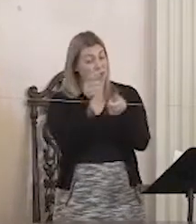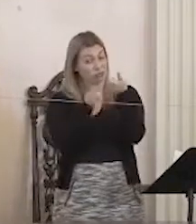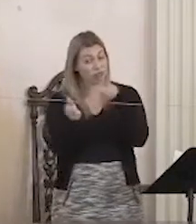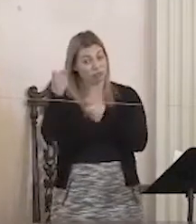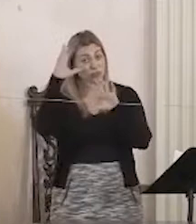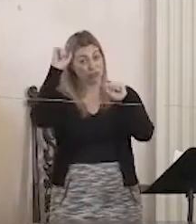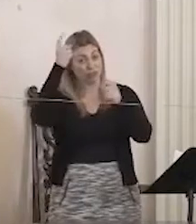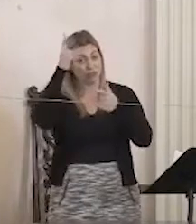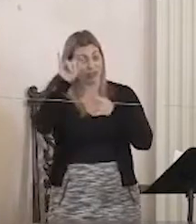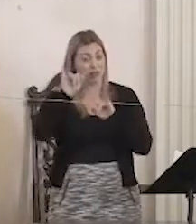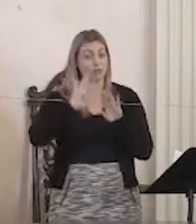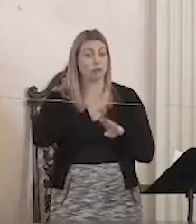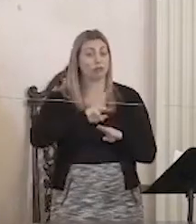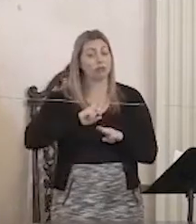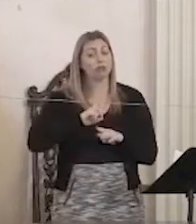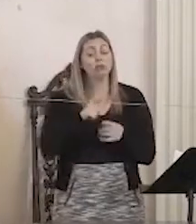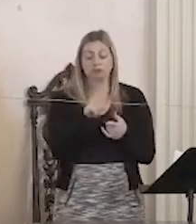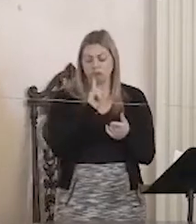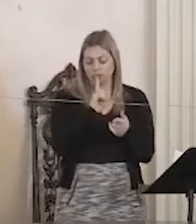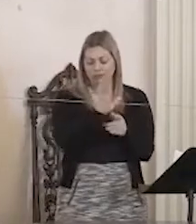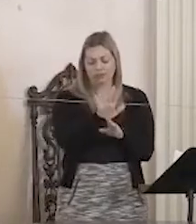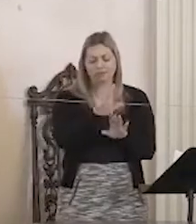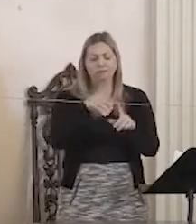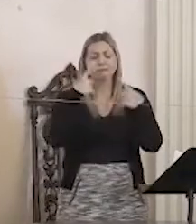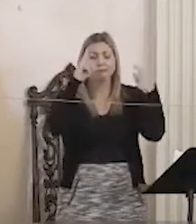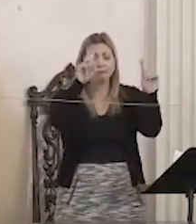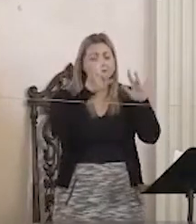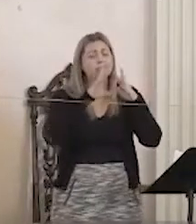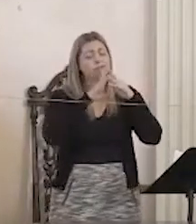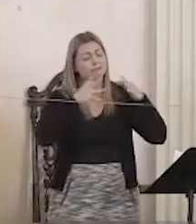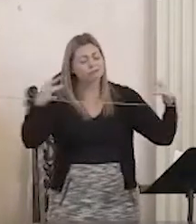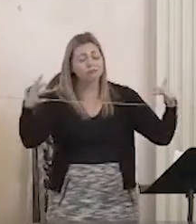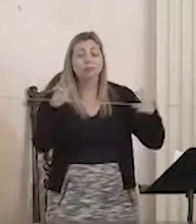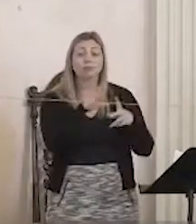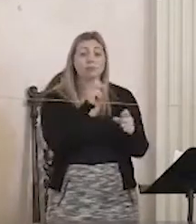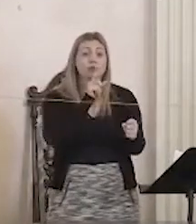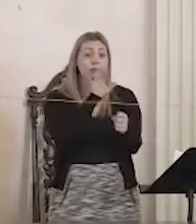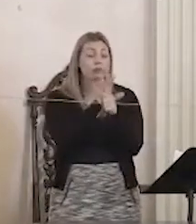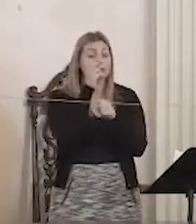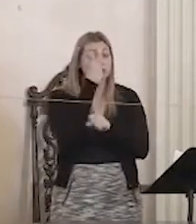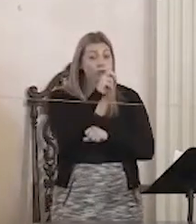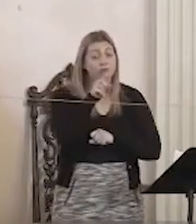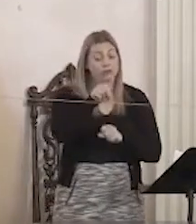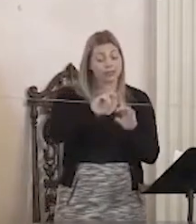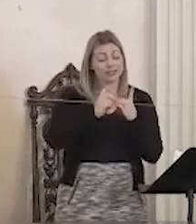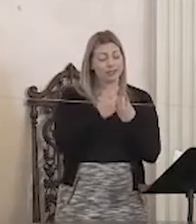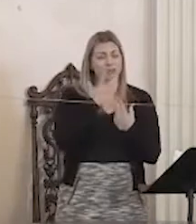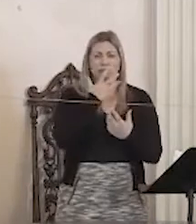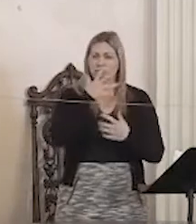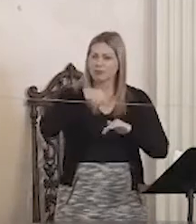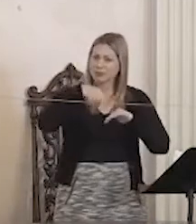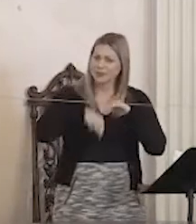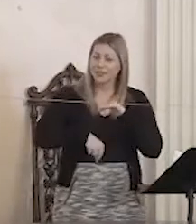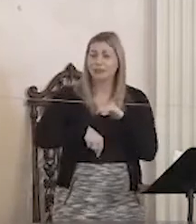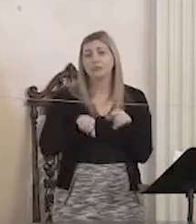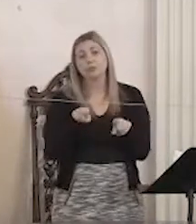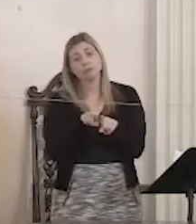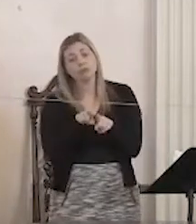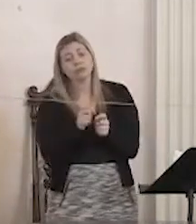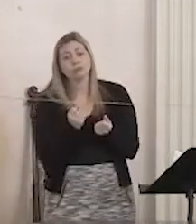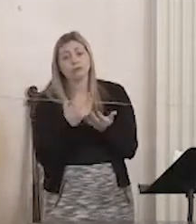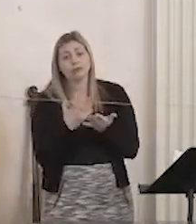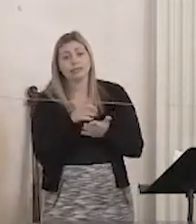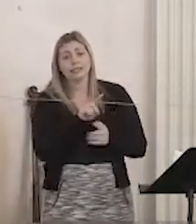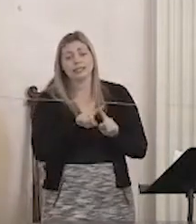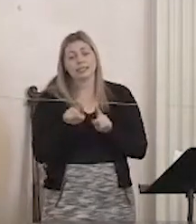Reverend Eaton's accomplishments were diverse, and his commitments to the district were deep, as were many